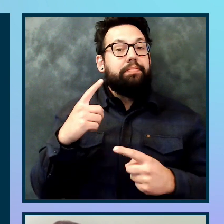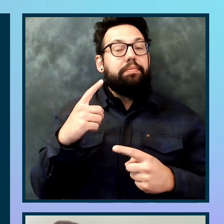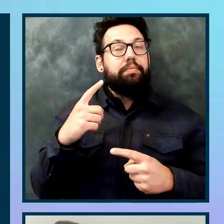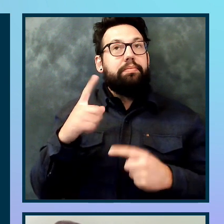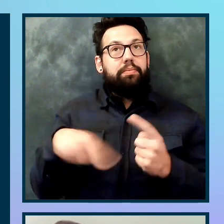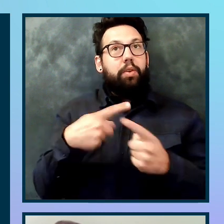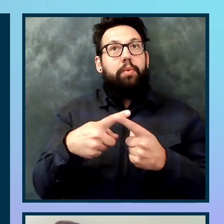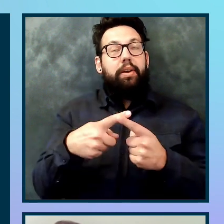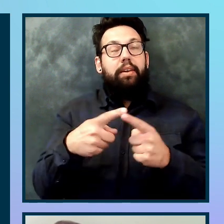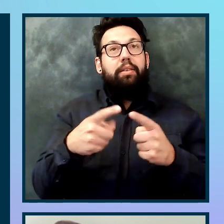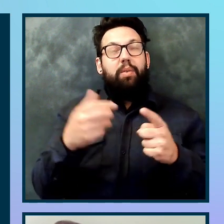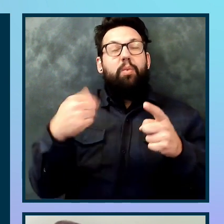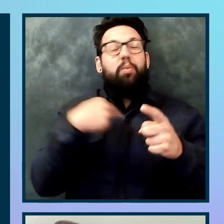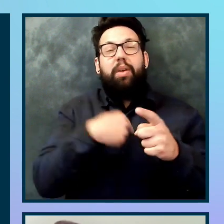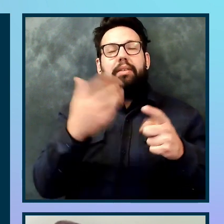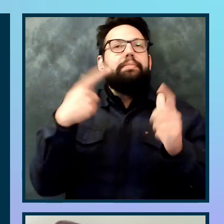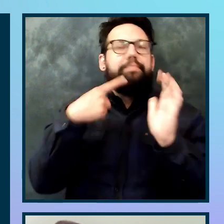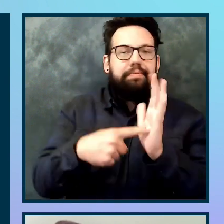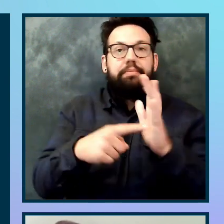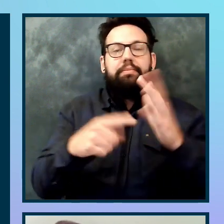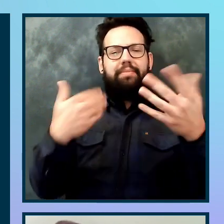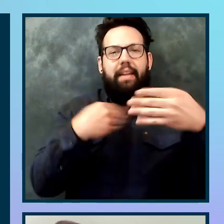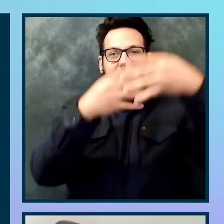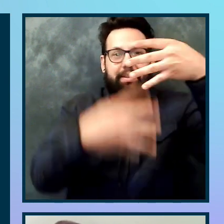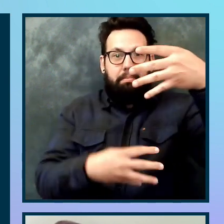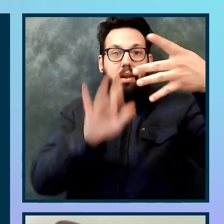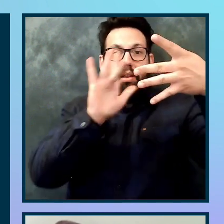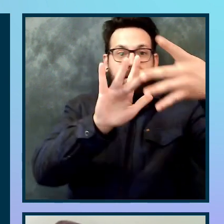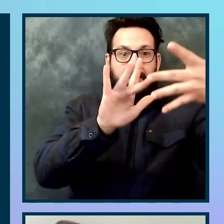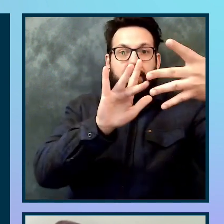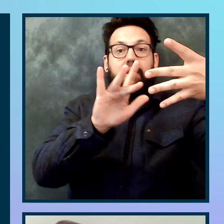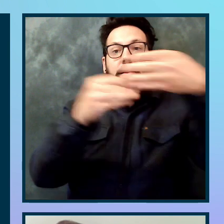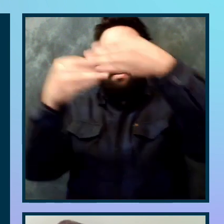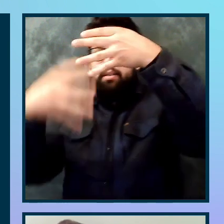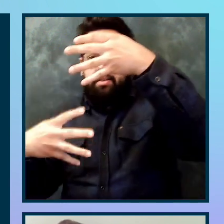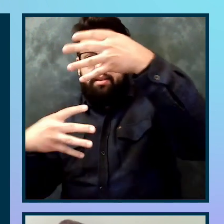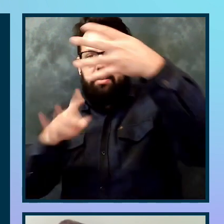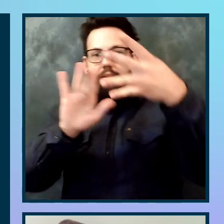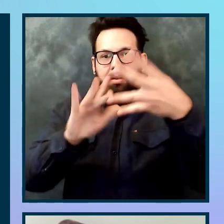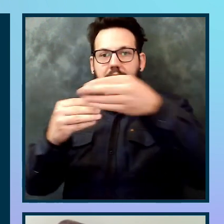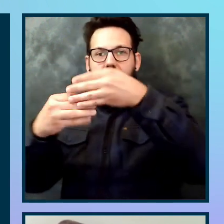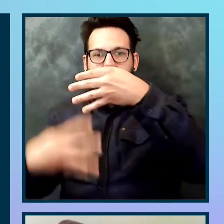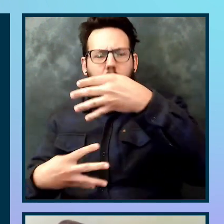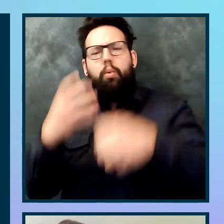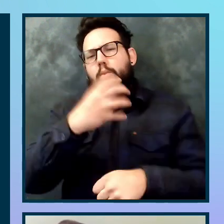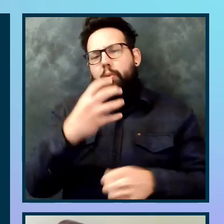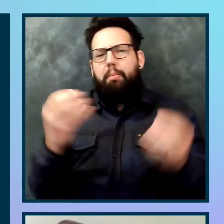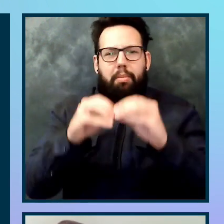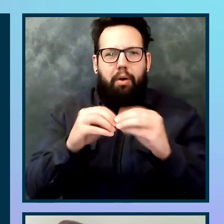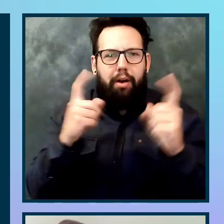And so we can see here in the screenshot that we have a button focusable for each individual dropdown itself. But what we don't